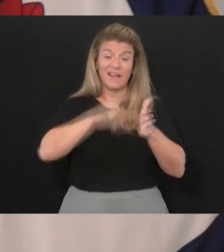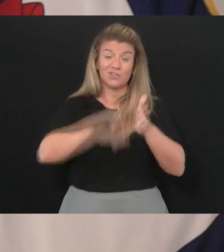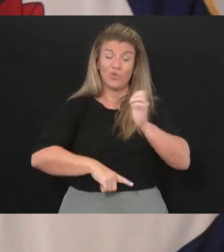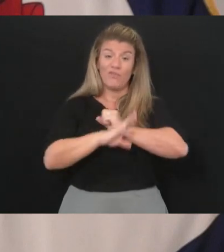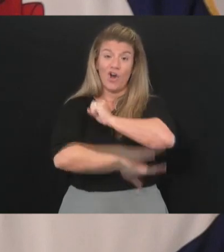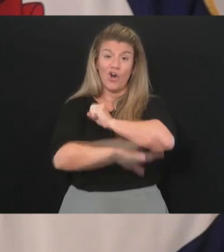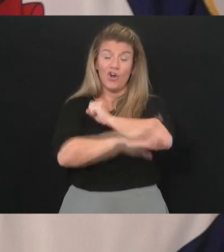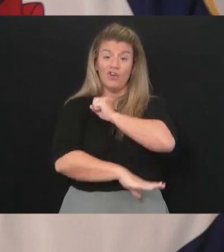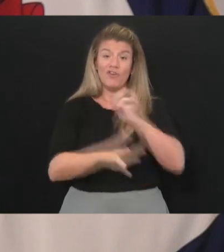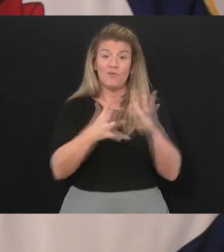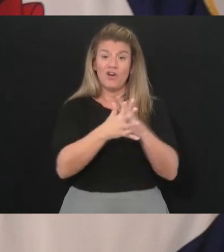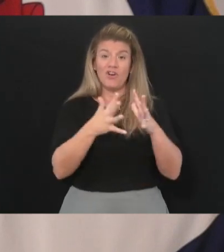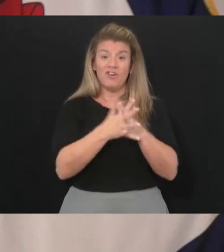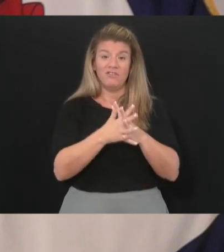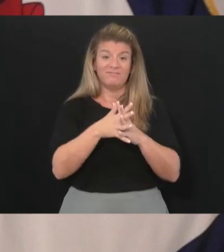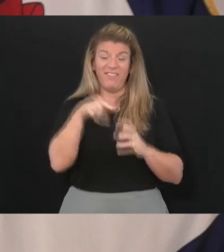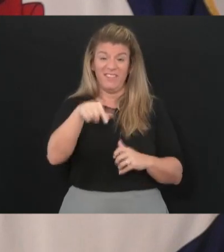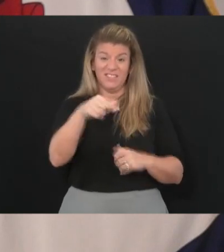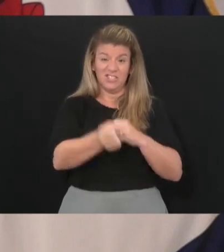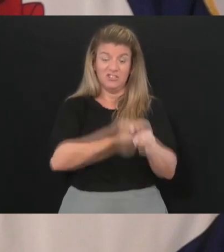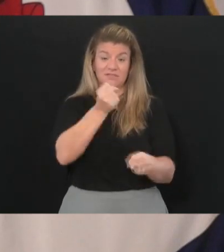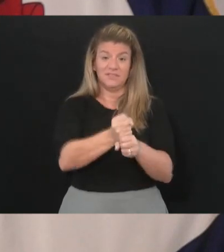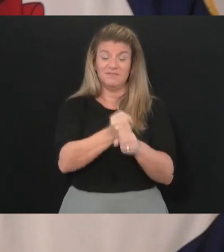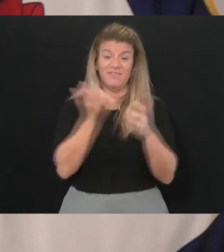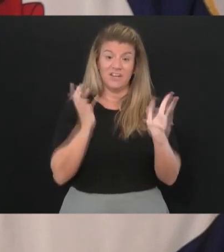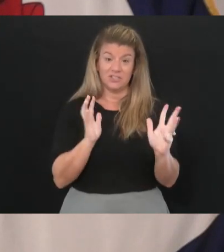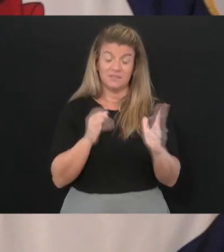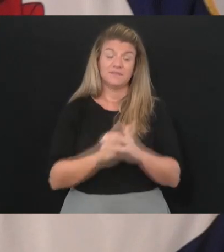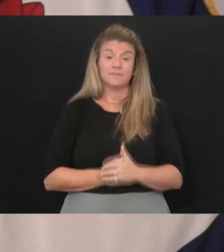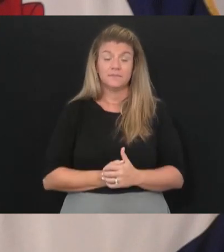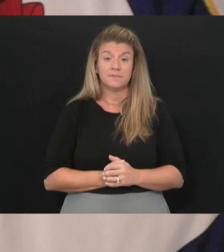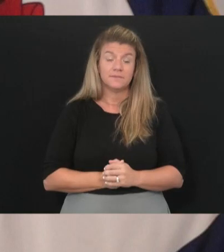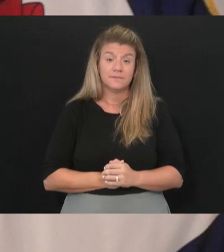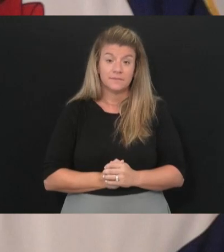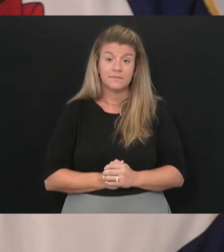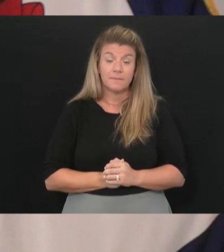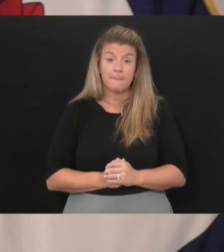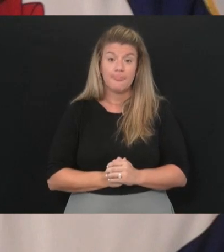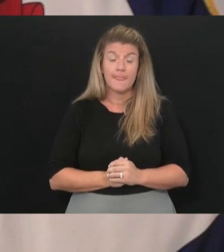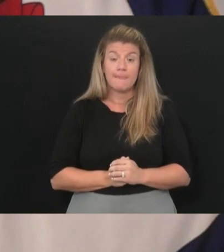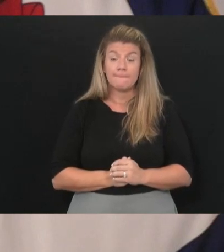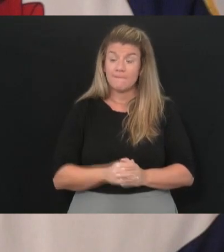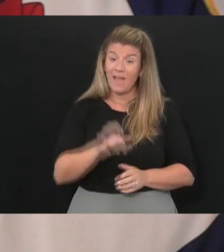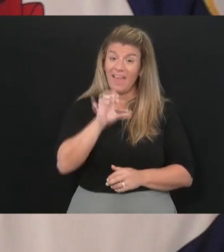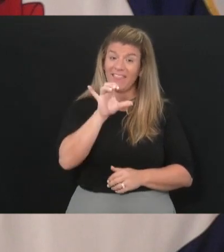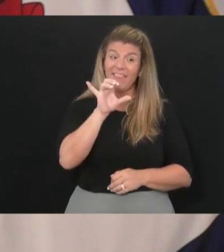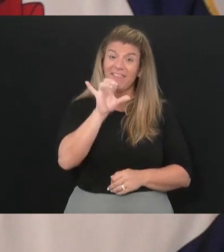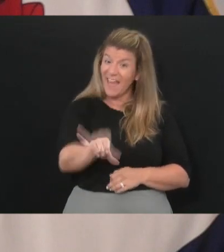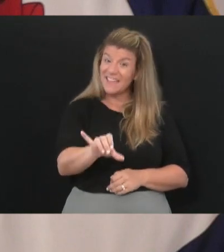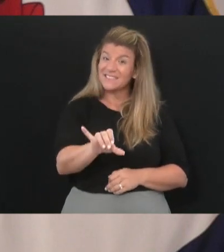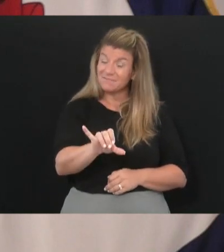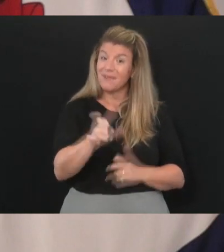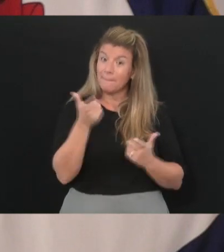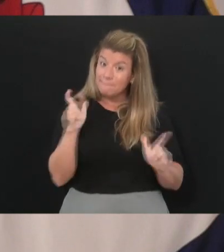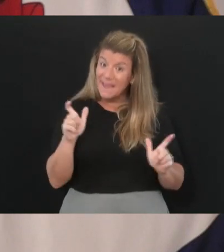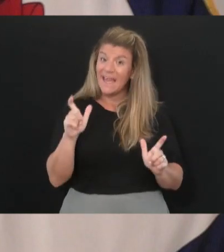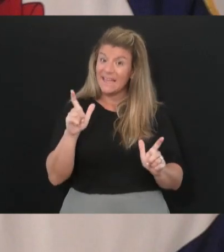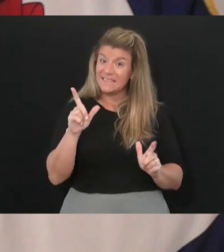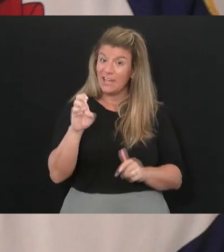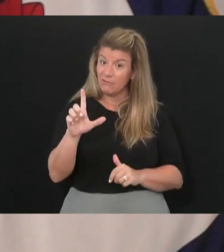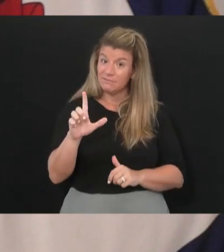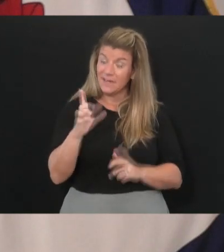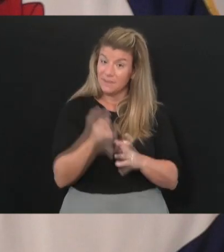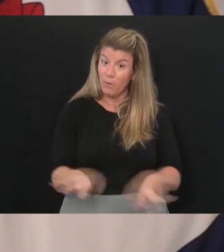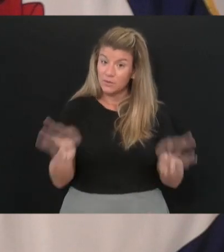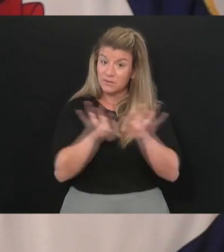cancel football period or whatever. And that's a big deal. In addition to